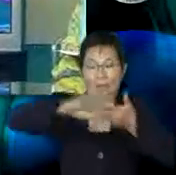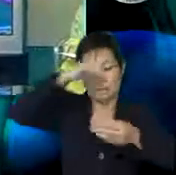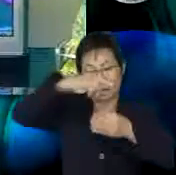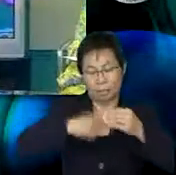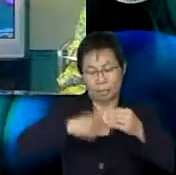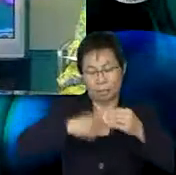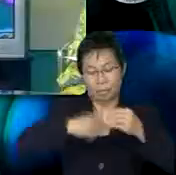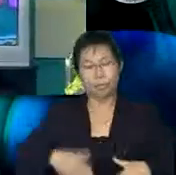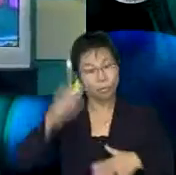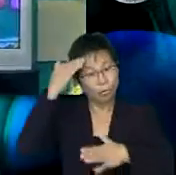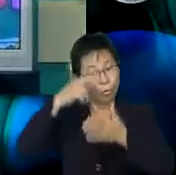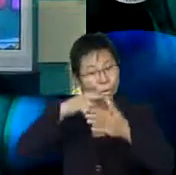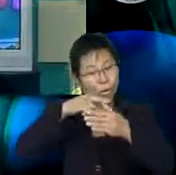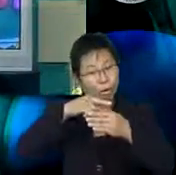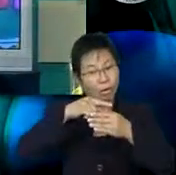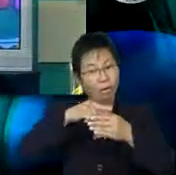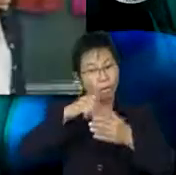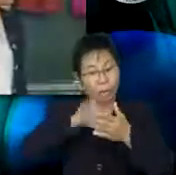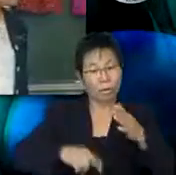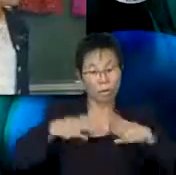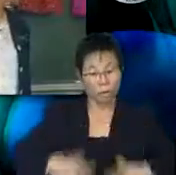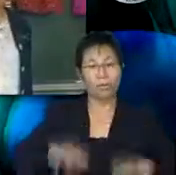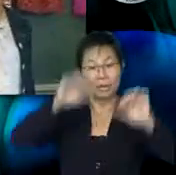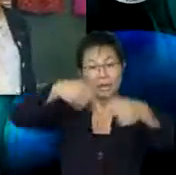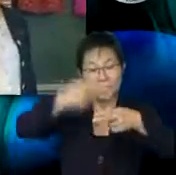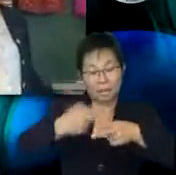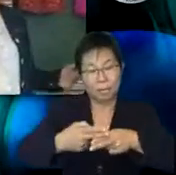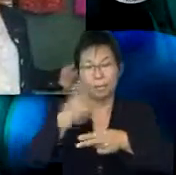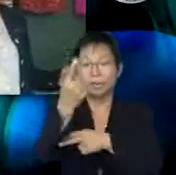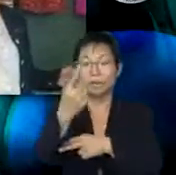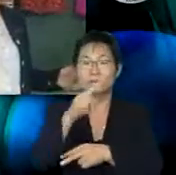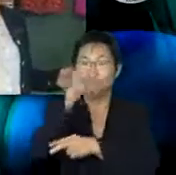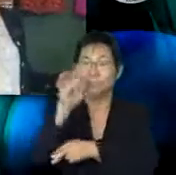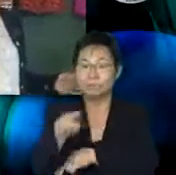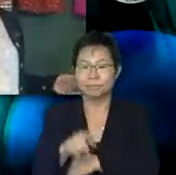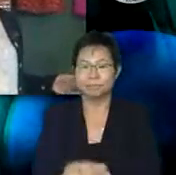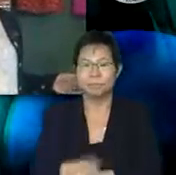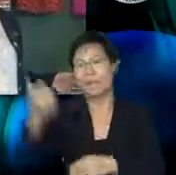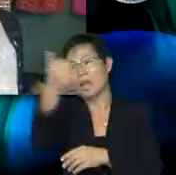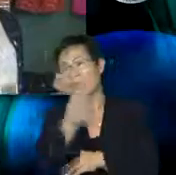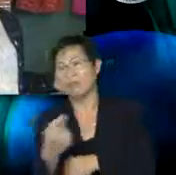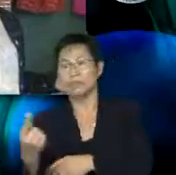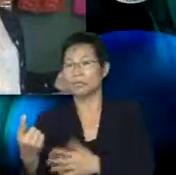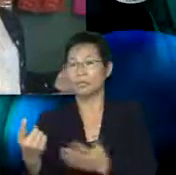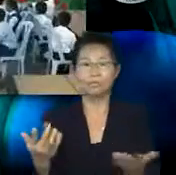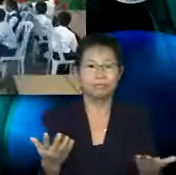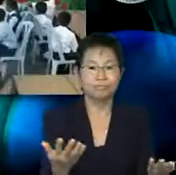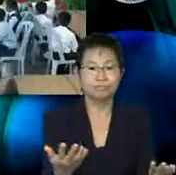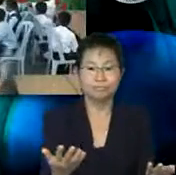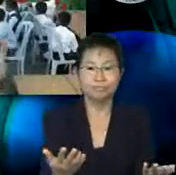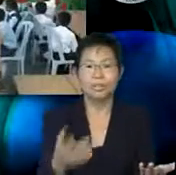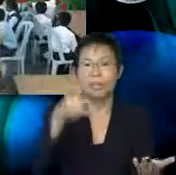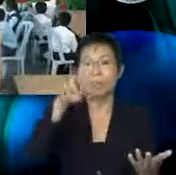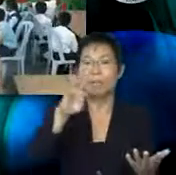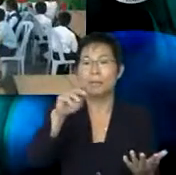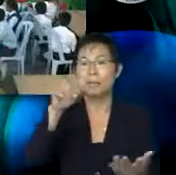Clothing. You know what clothing are? Can you name anyone? Any of you?